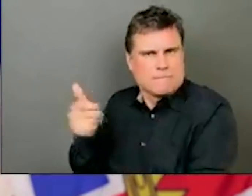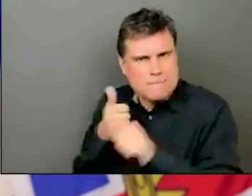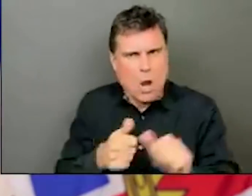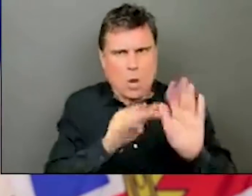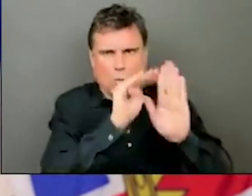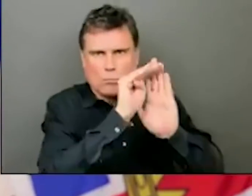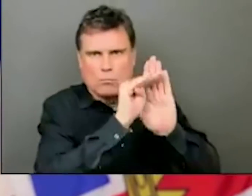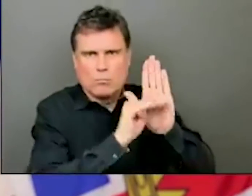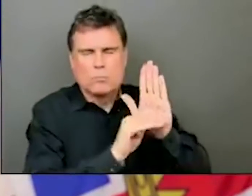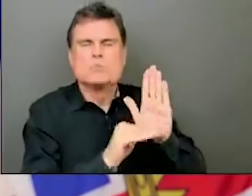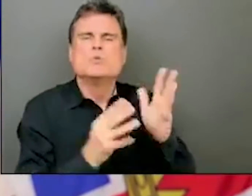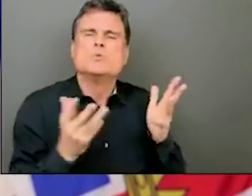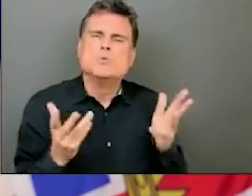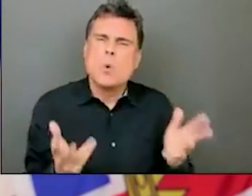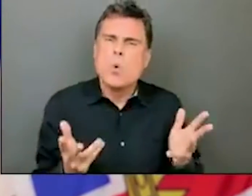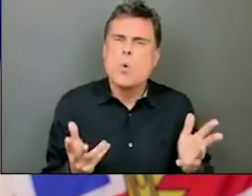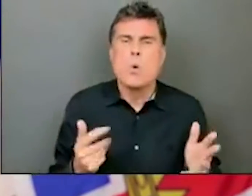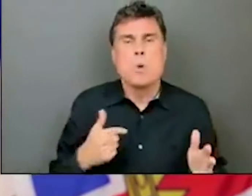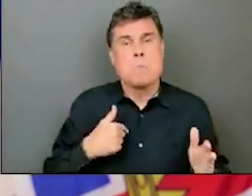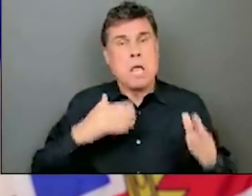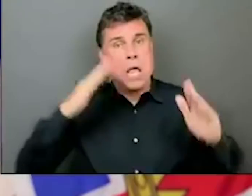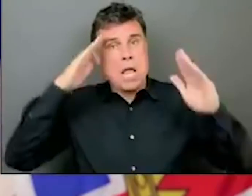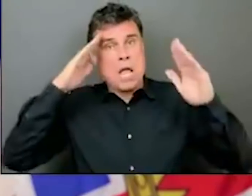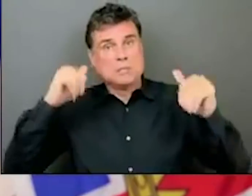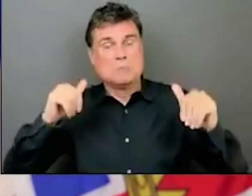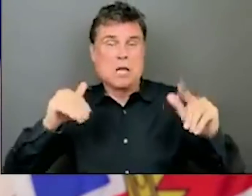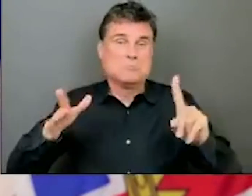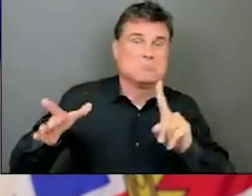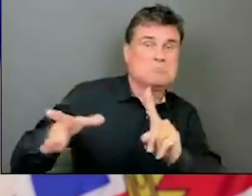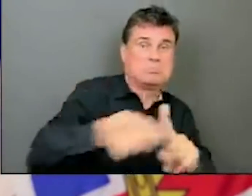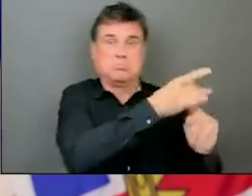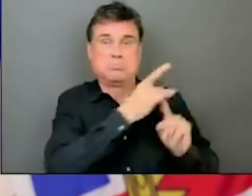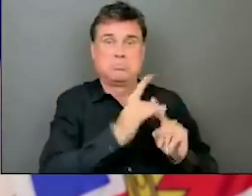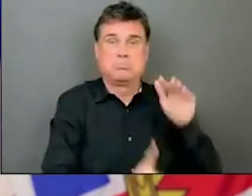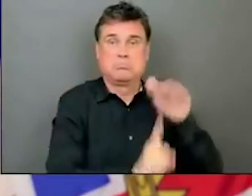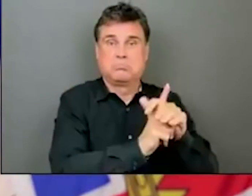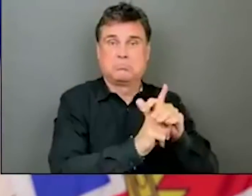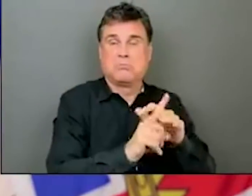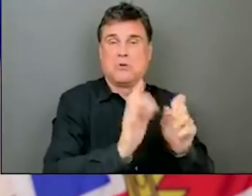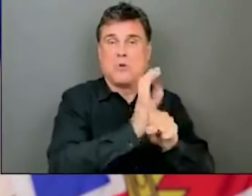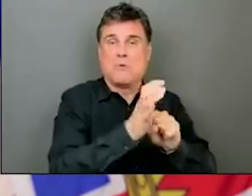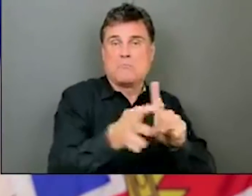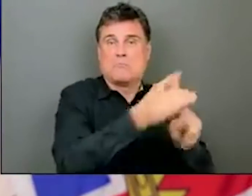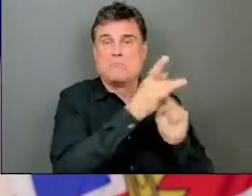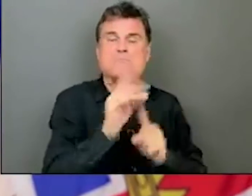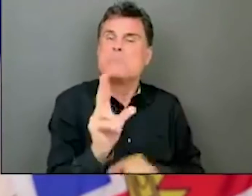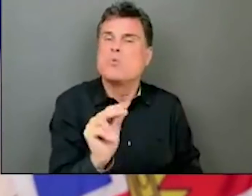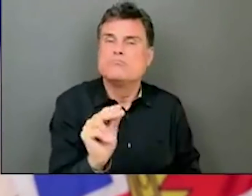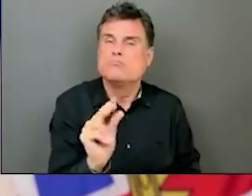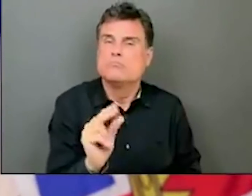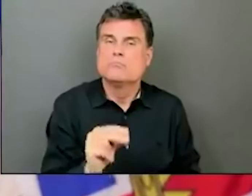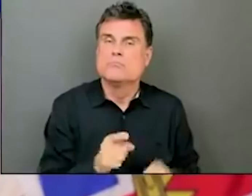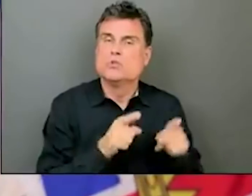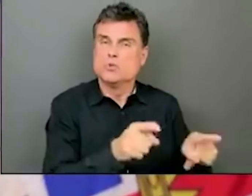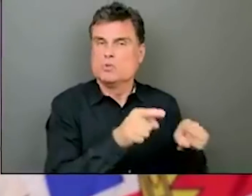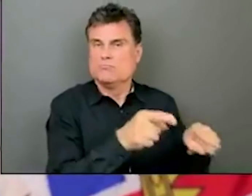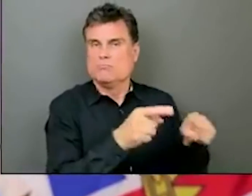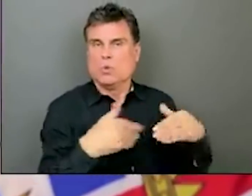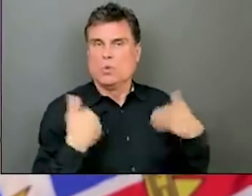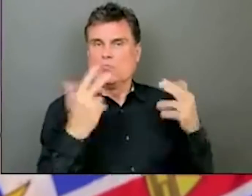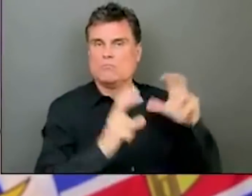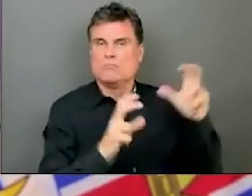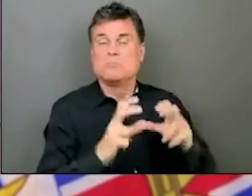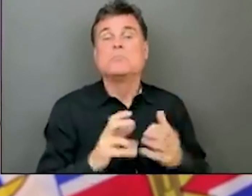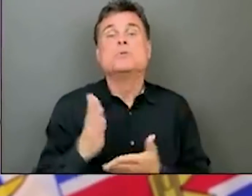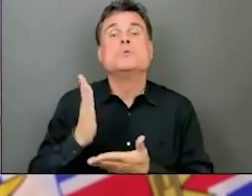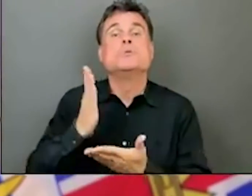vaccinated and doing the right things, and so I don't expect there to be a large increase in cases. I do